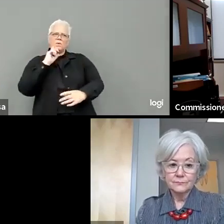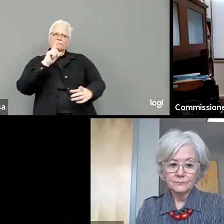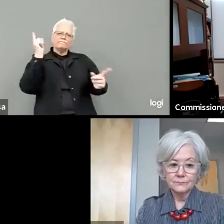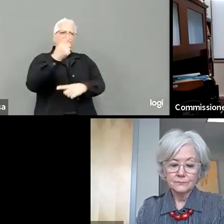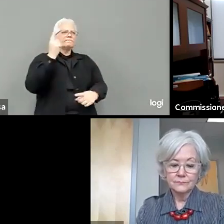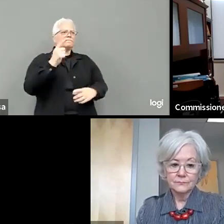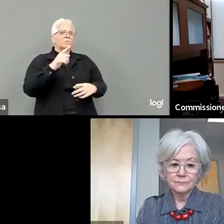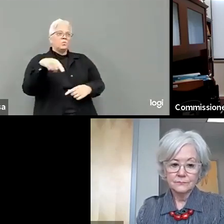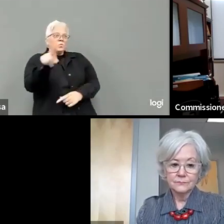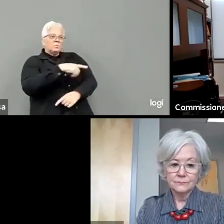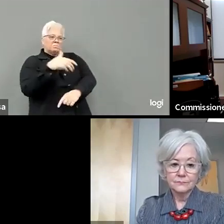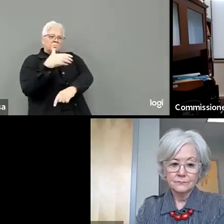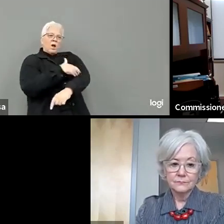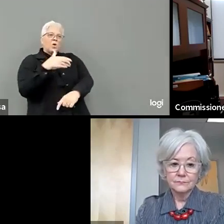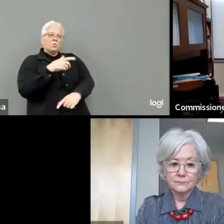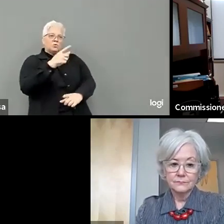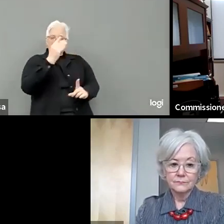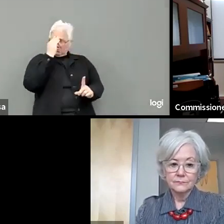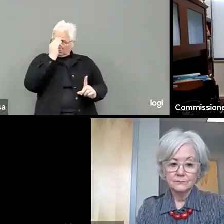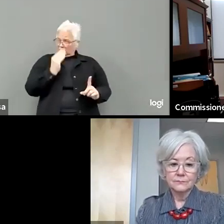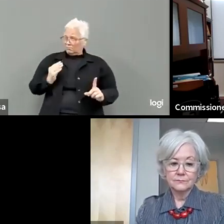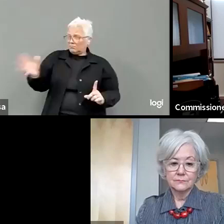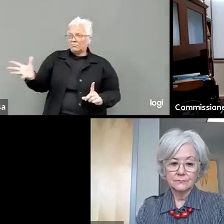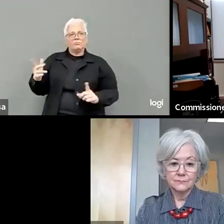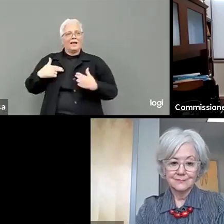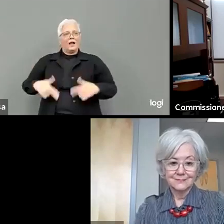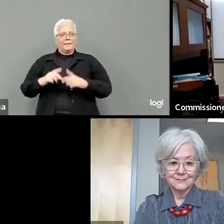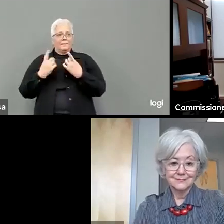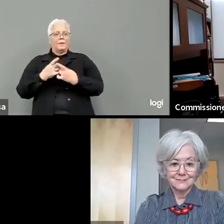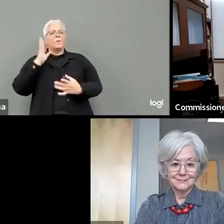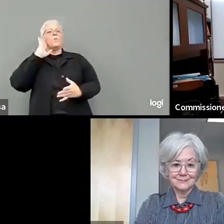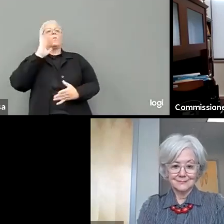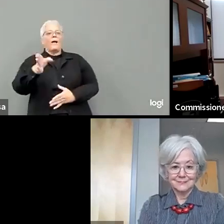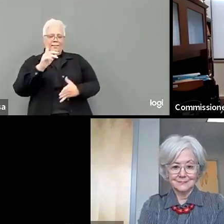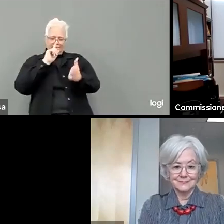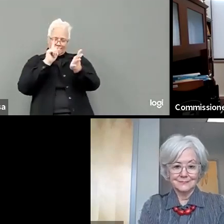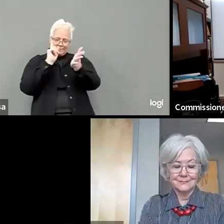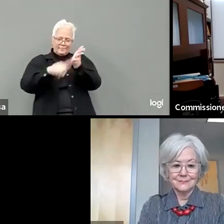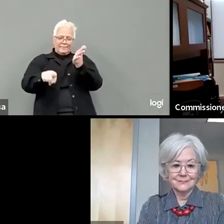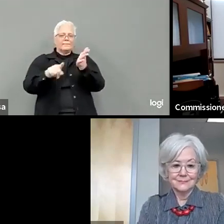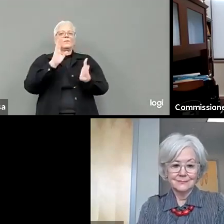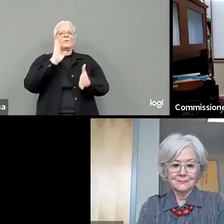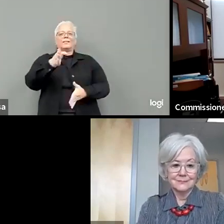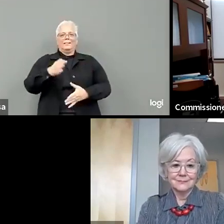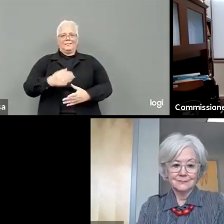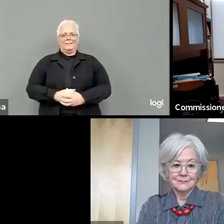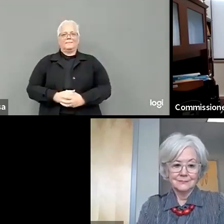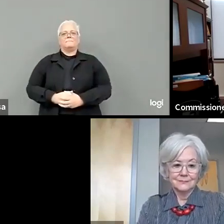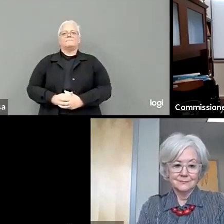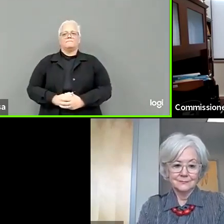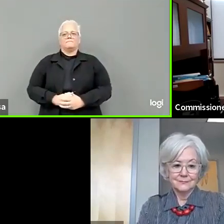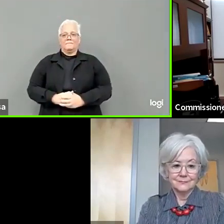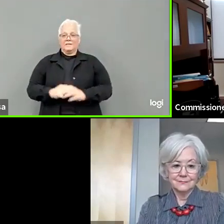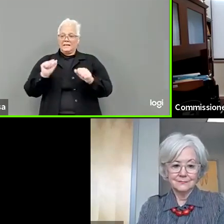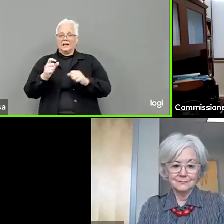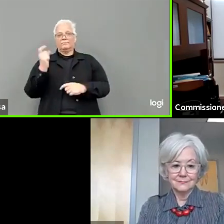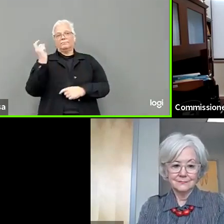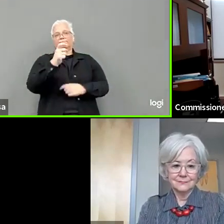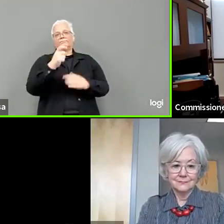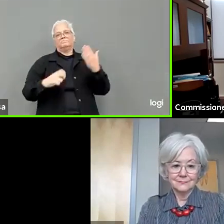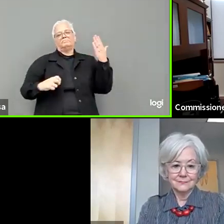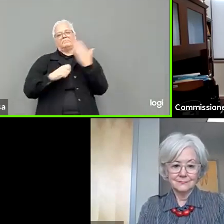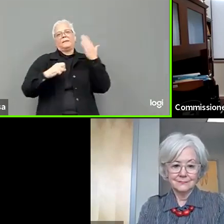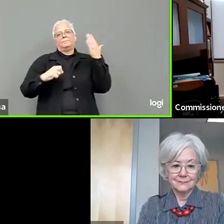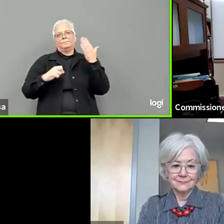our ordinances and to cite any violators of it if they feel that's necessary. Thank you, Mayor Bonham. Our